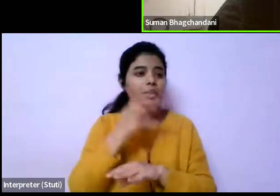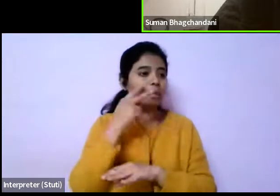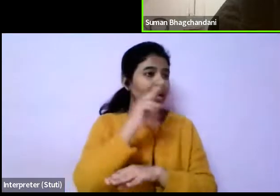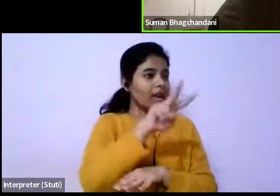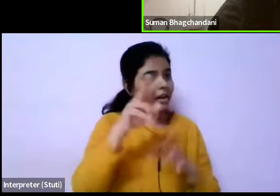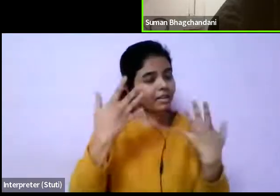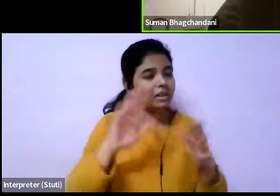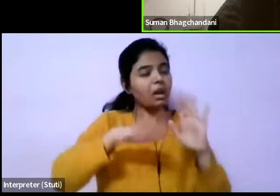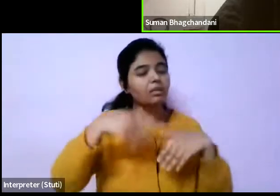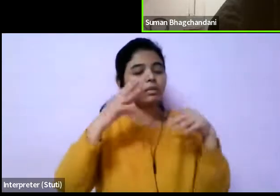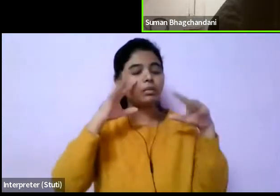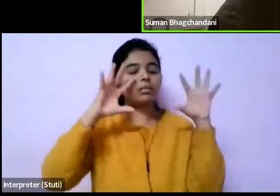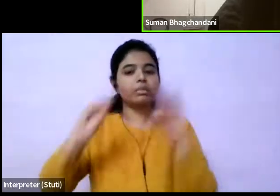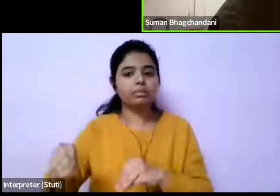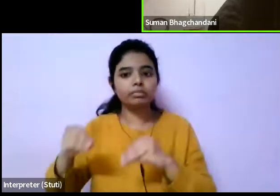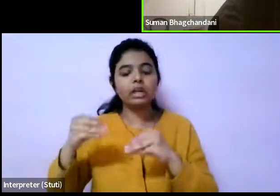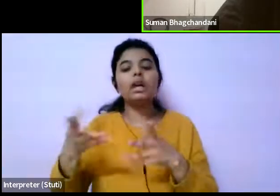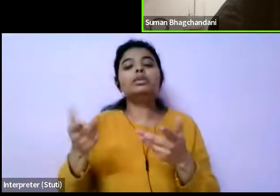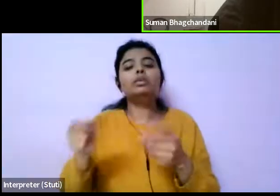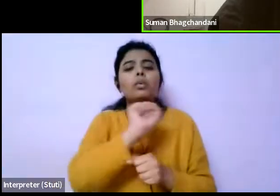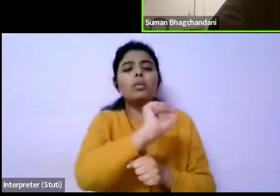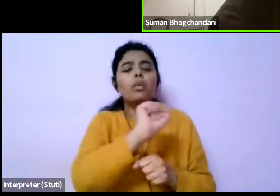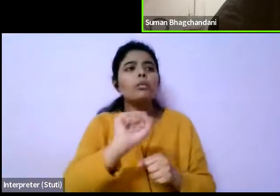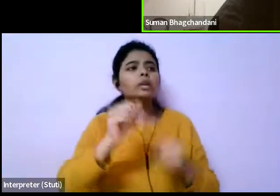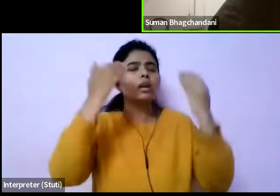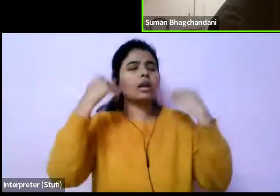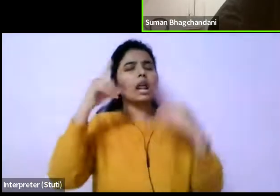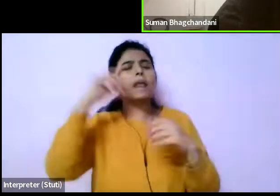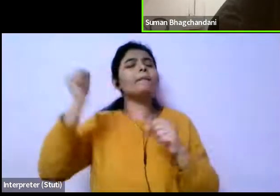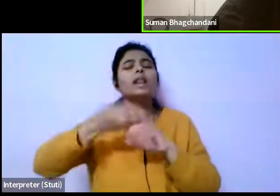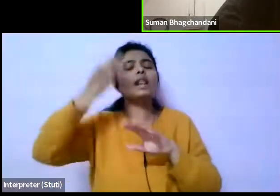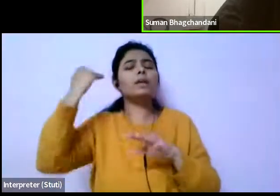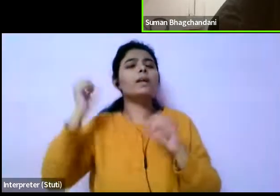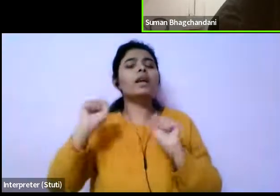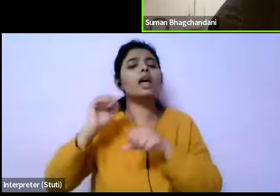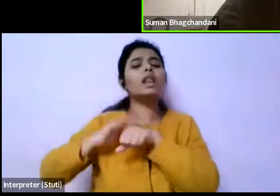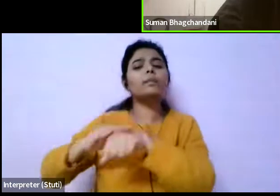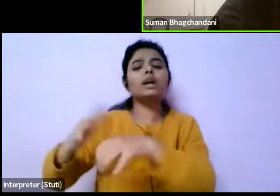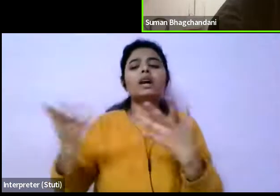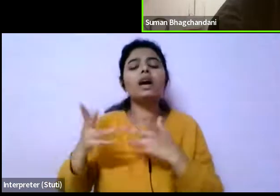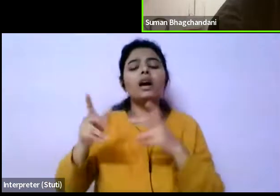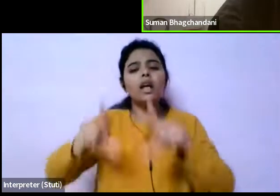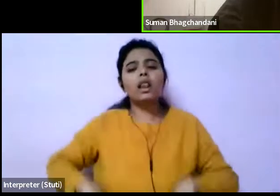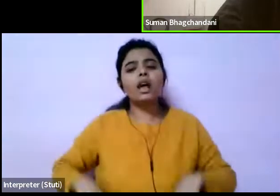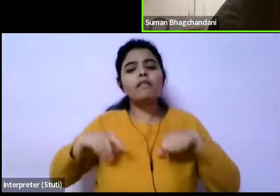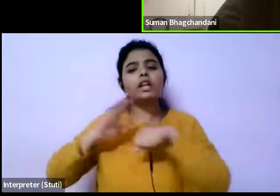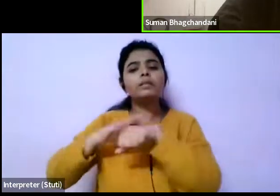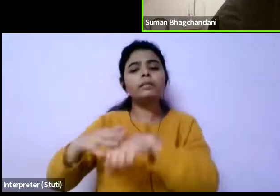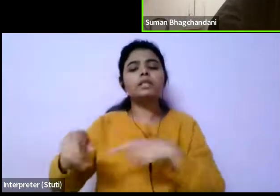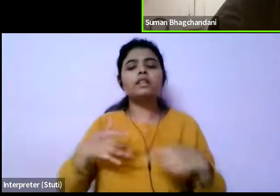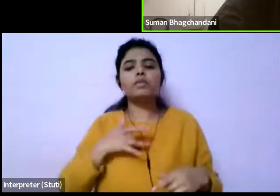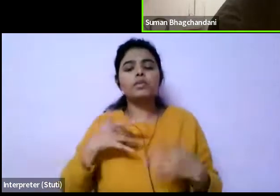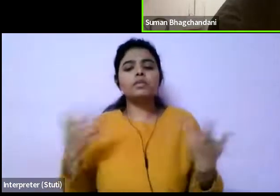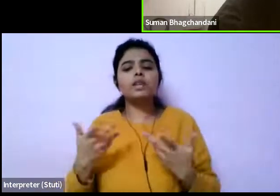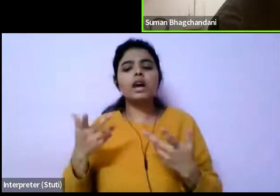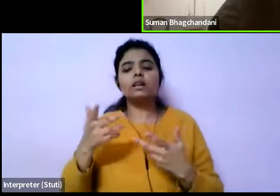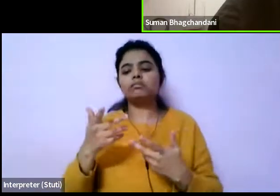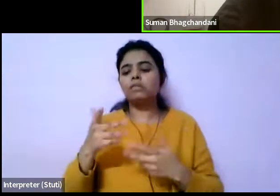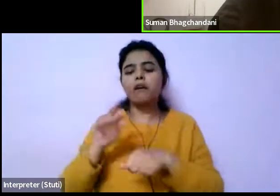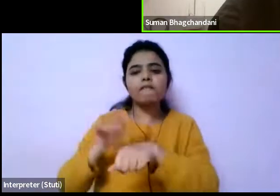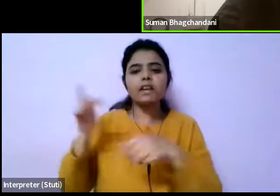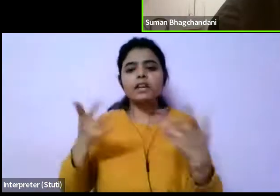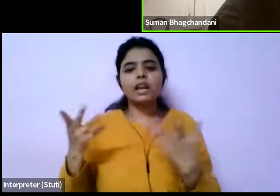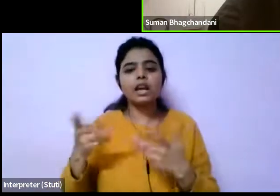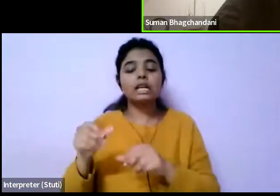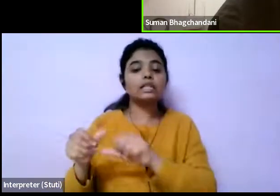eyesight, Nagaraj nudges them to foreground their body memory and life experiences with respect to emotions and sensations. On the other